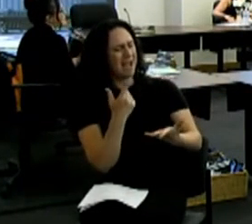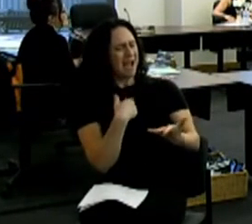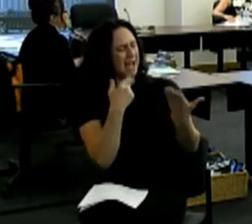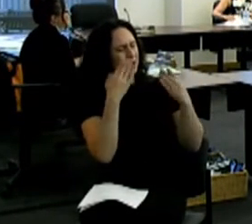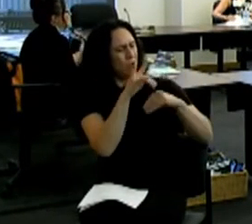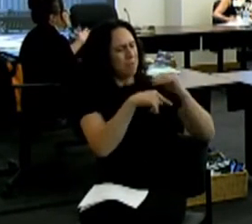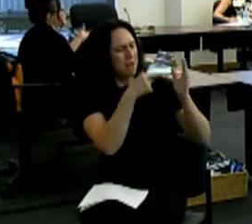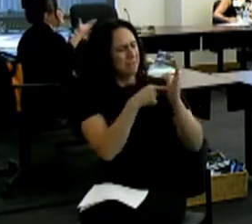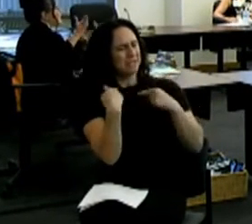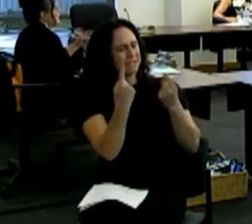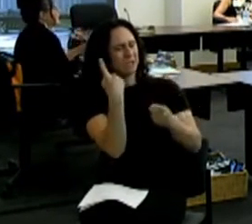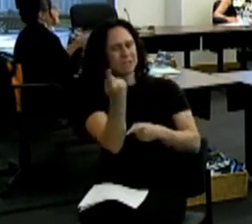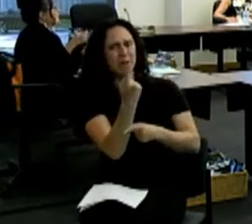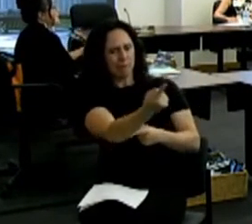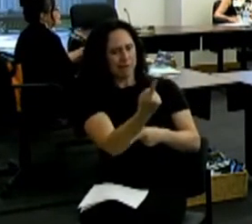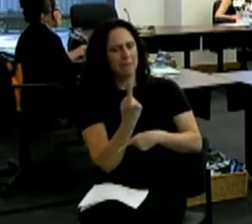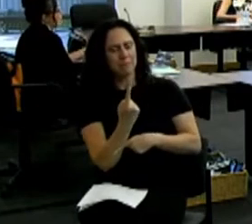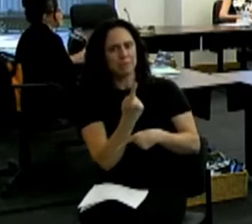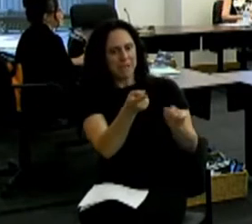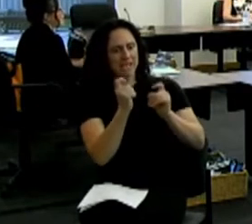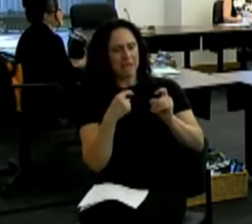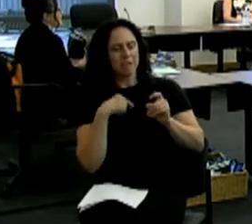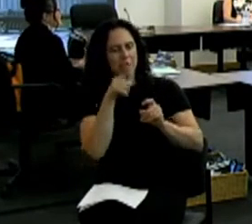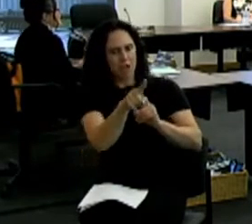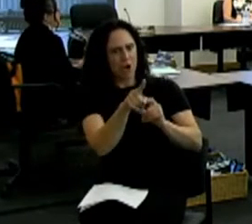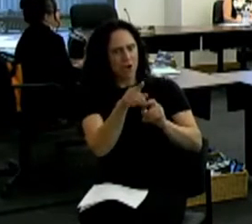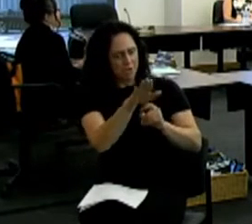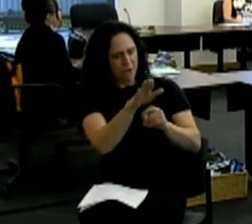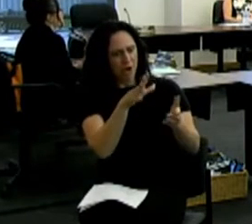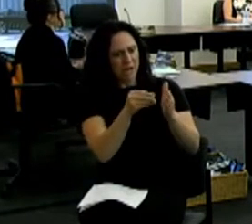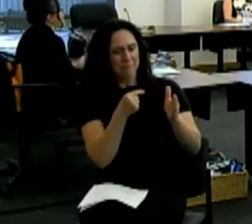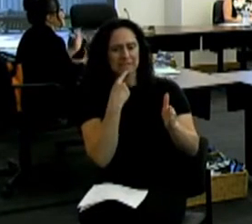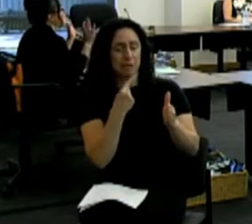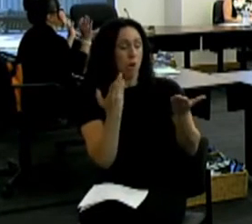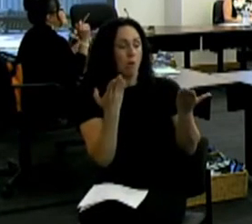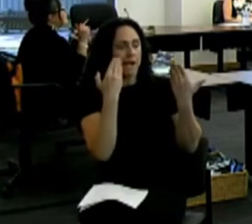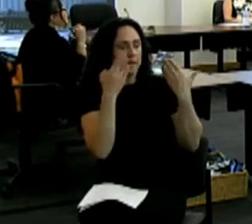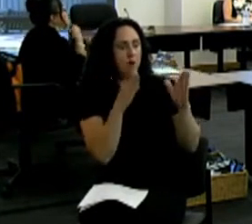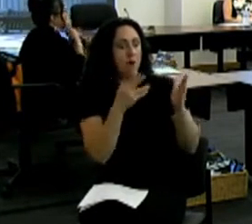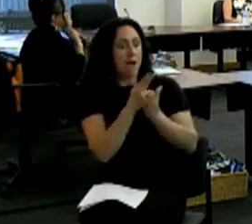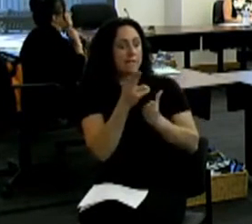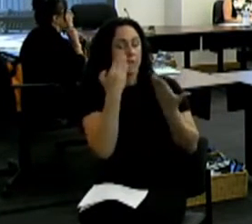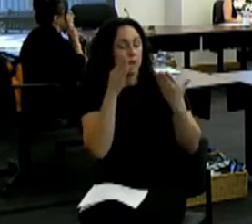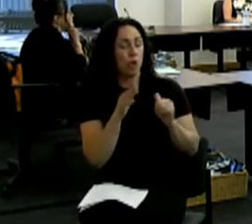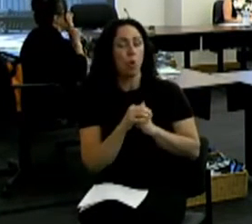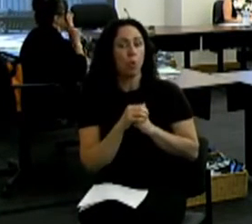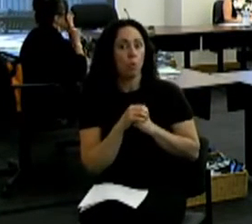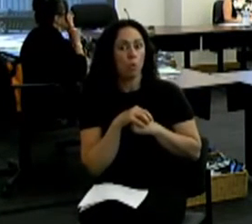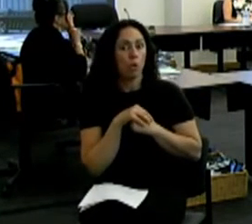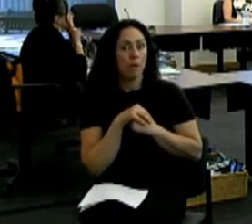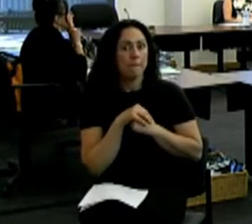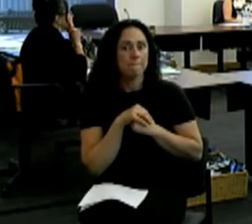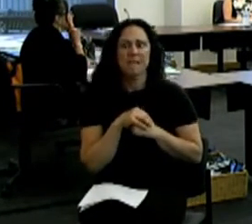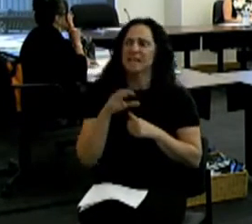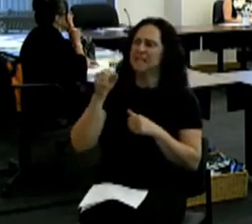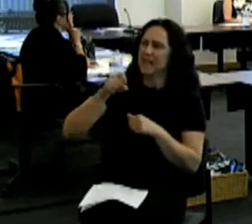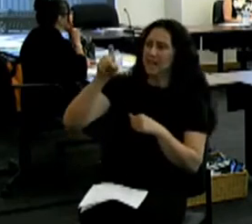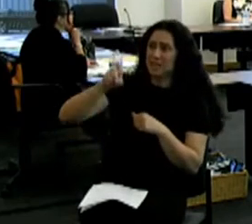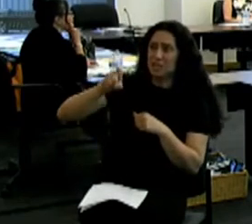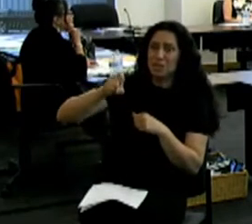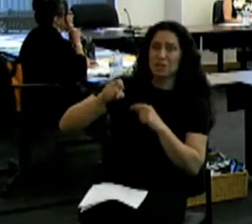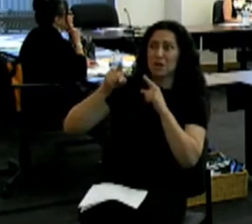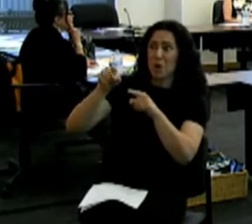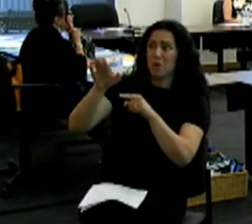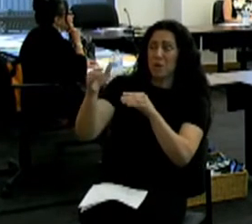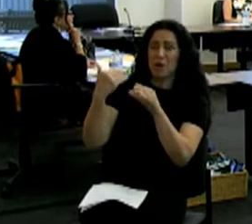even know about this until somebody gave me their hard copy. And I thought, oh, I didn't know. Honestly, I didn't know. Yeah, it